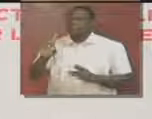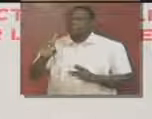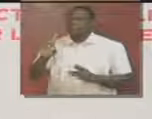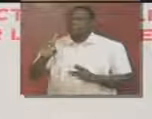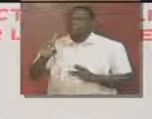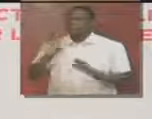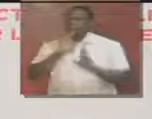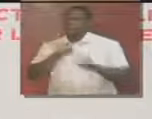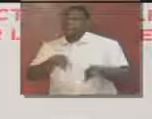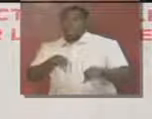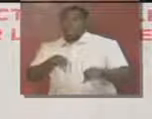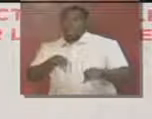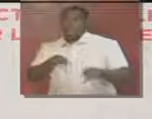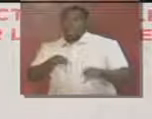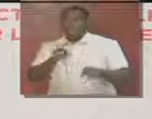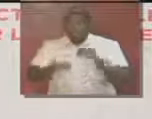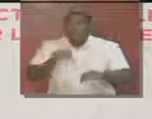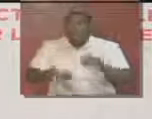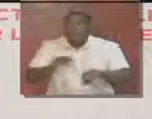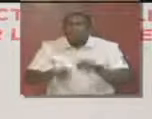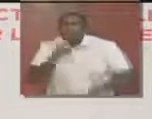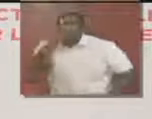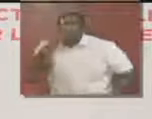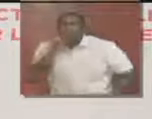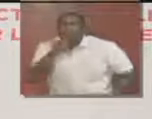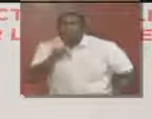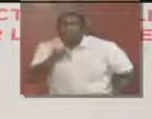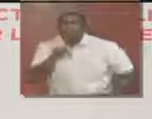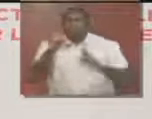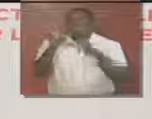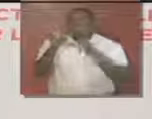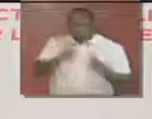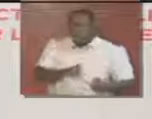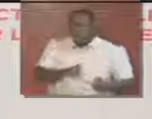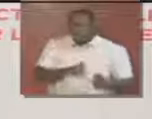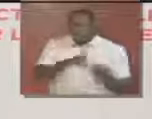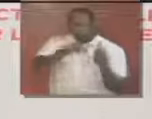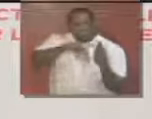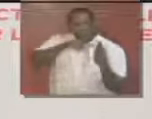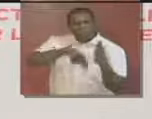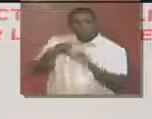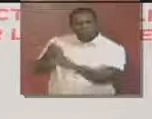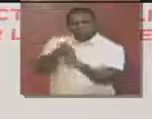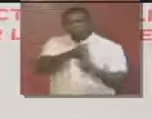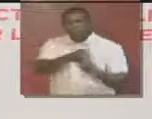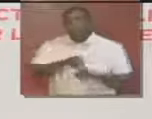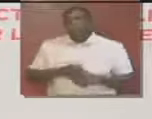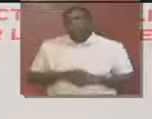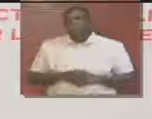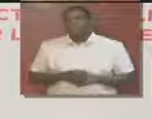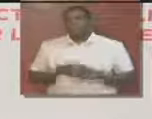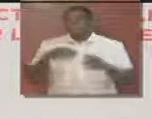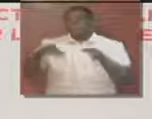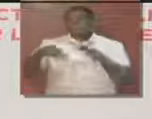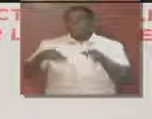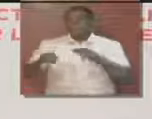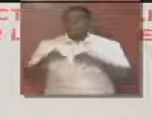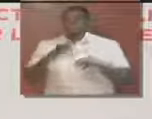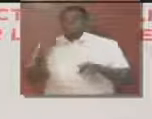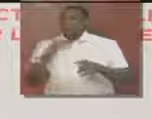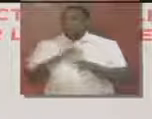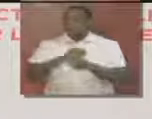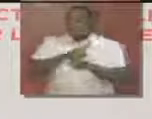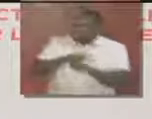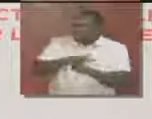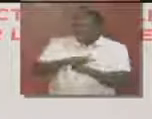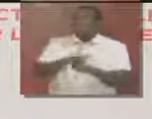report. That was a stepwise survey looking at the prevalence of risk factors for the chronic